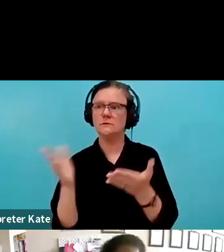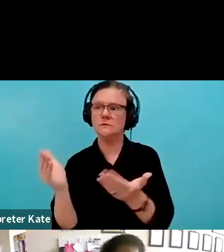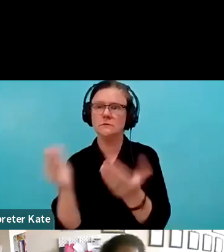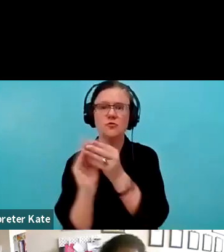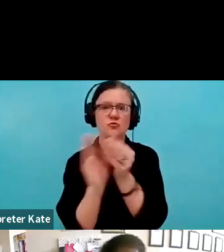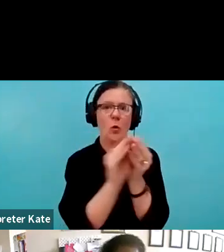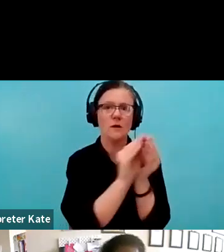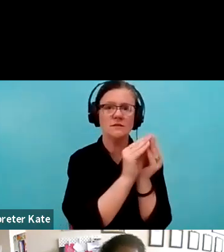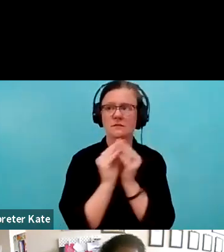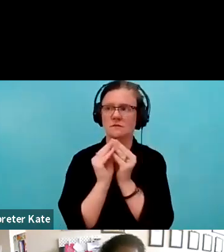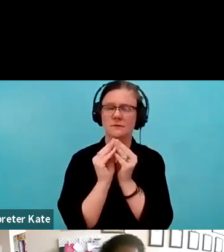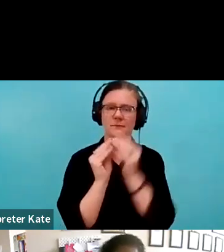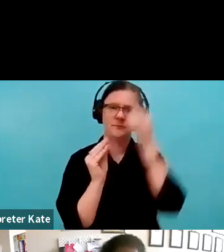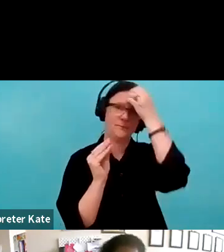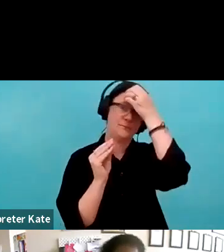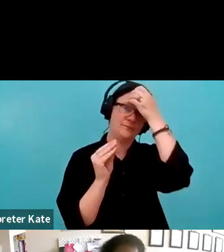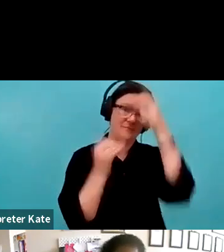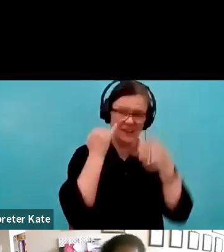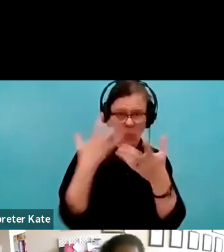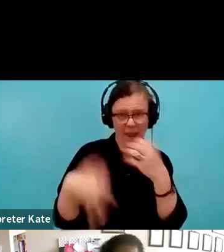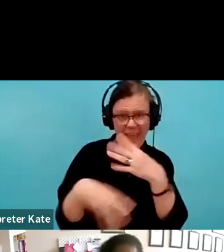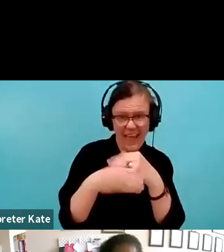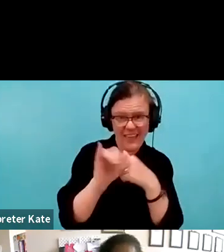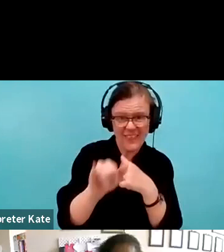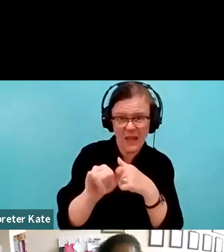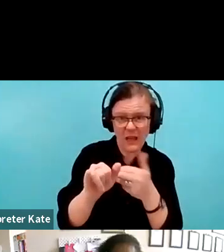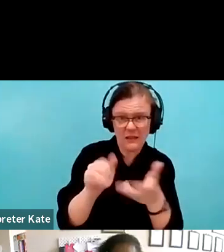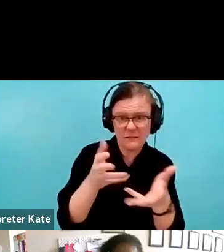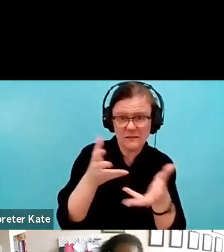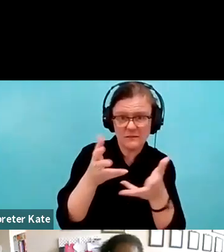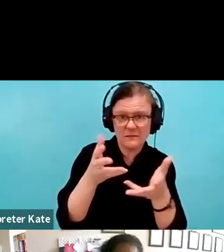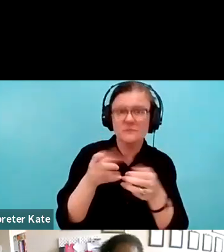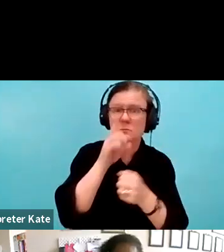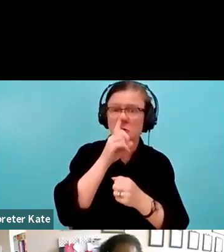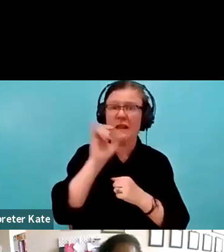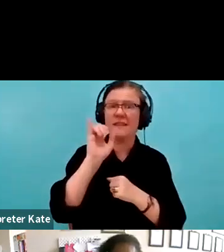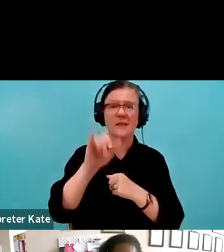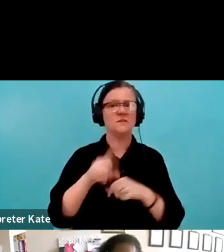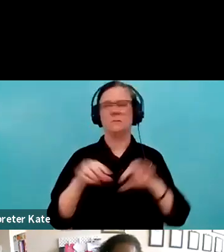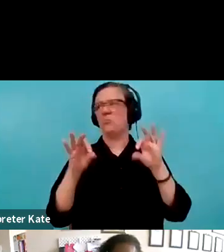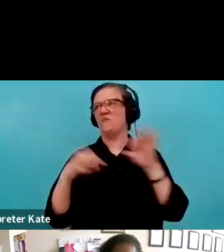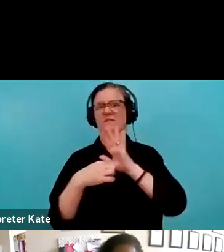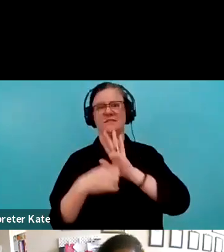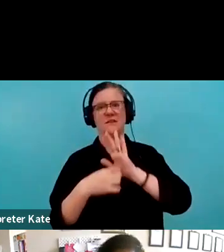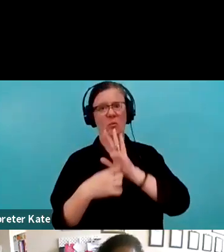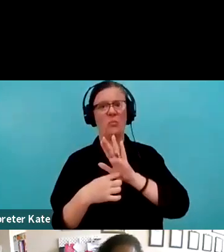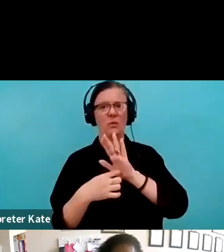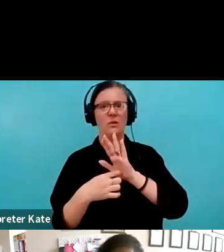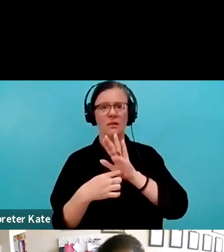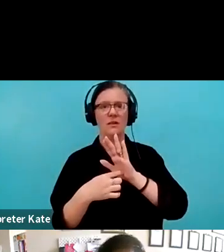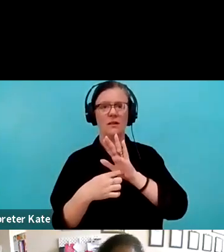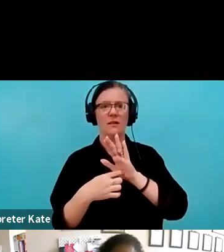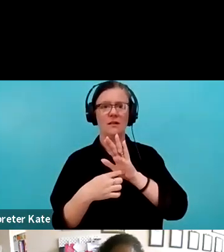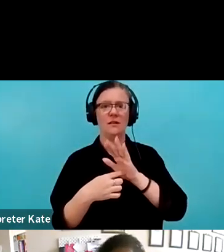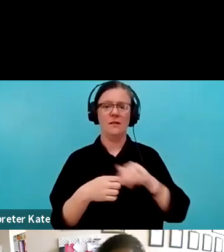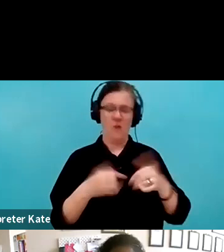know yet. So I don't know if you wanted to add anything to that, but I think that's a perfect example of how we adapt to